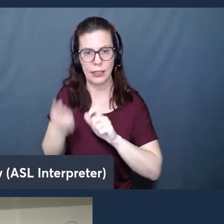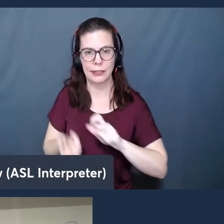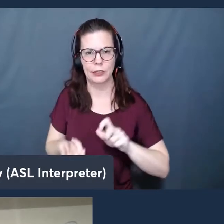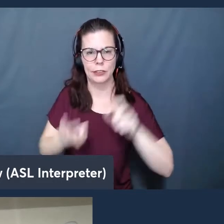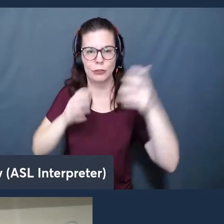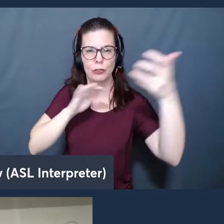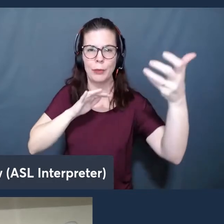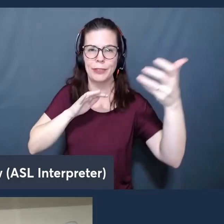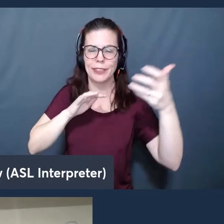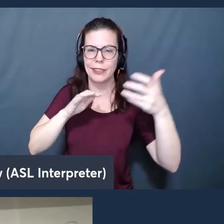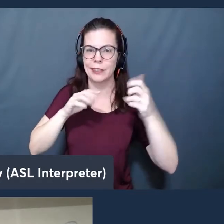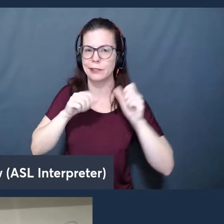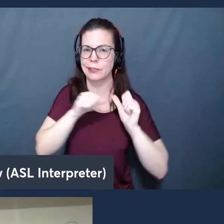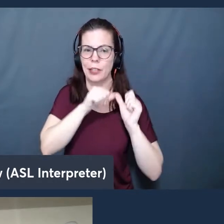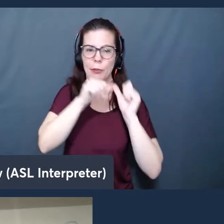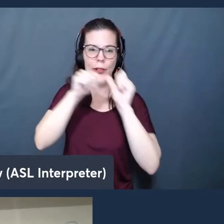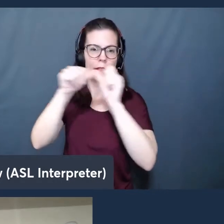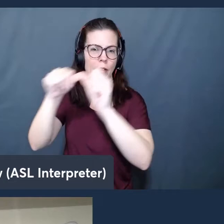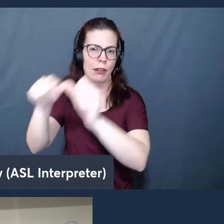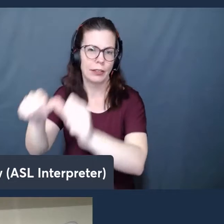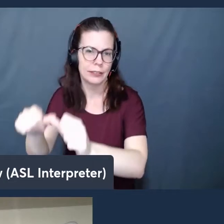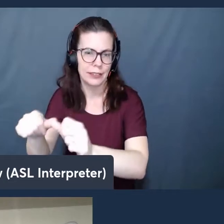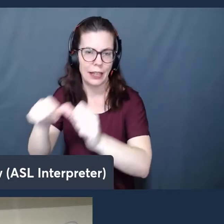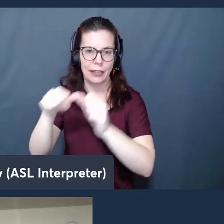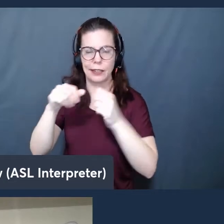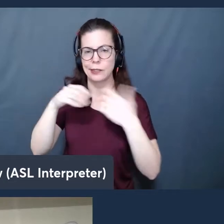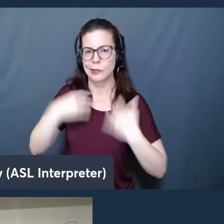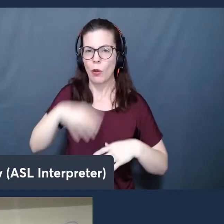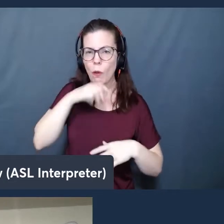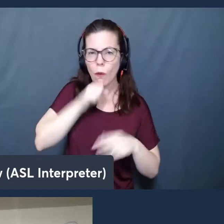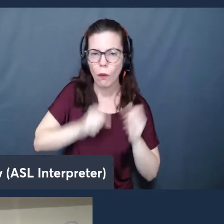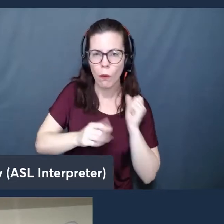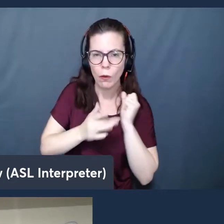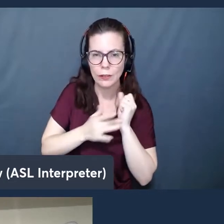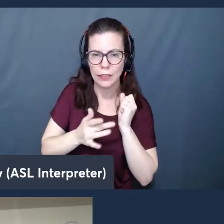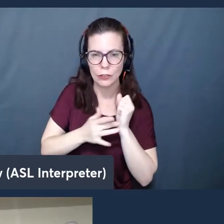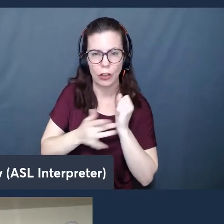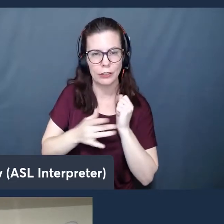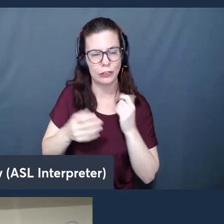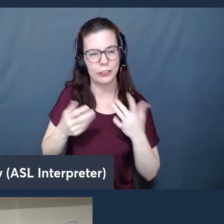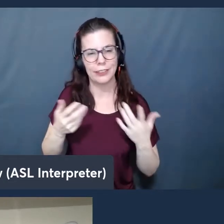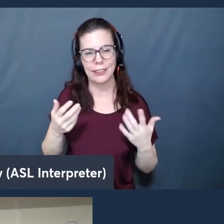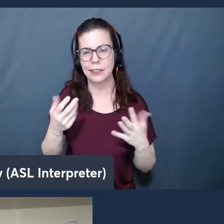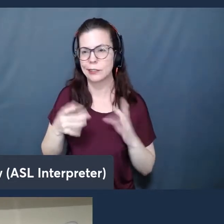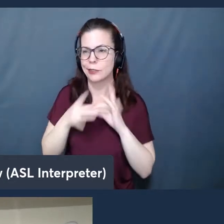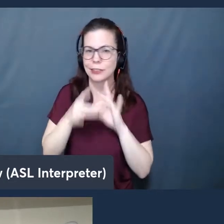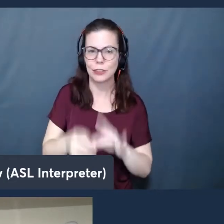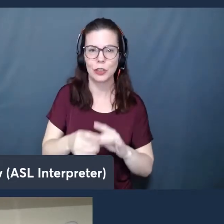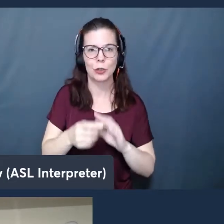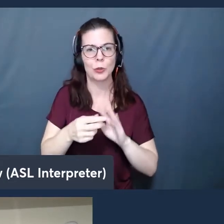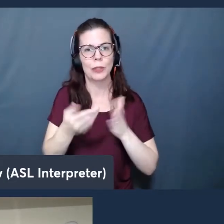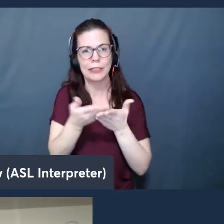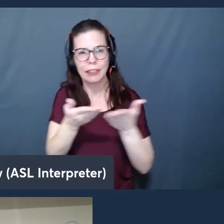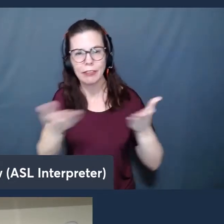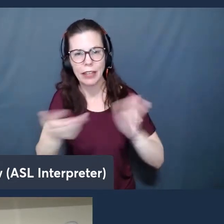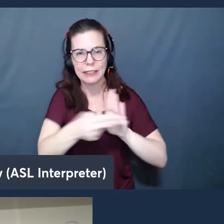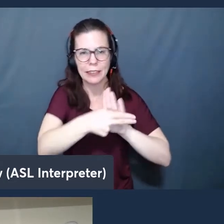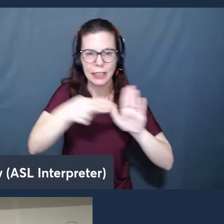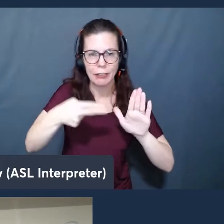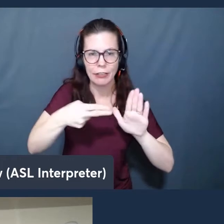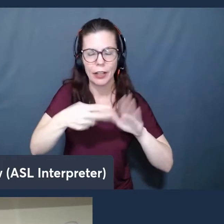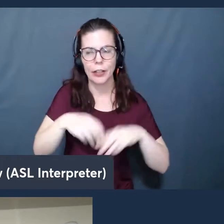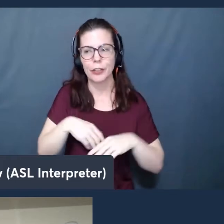of long-standing, decades-old technology based on device identifiers and being able